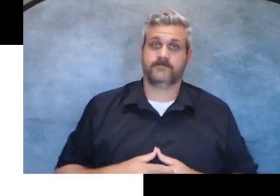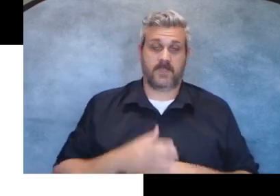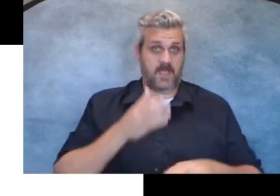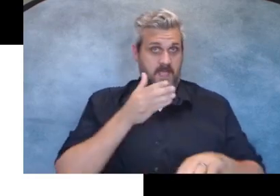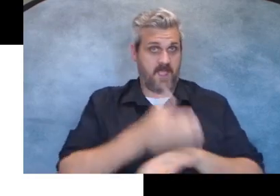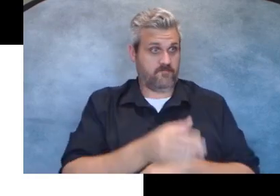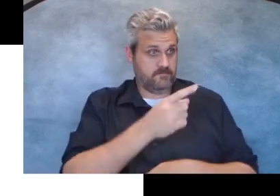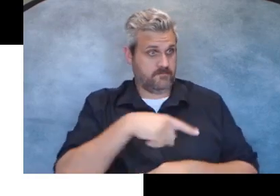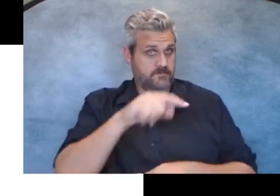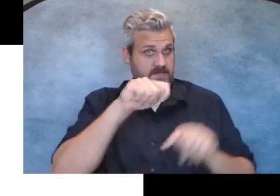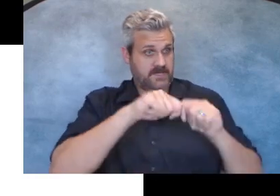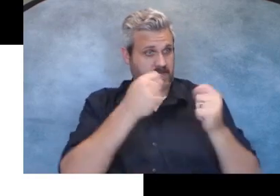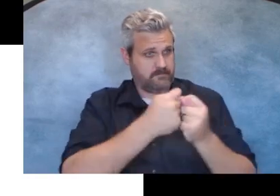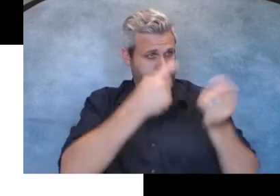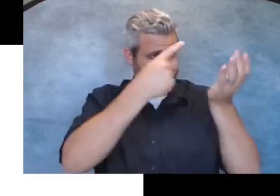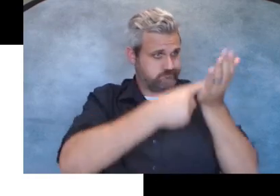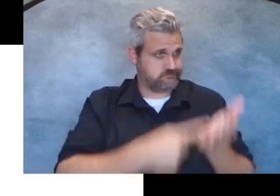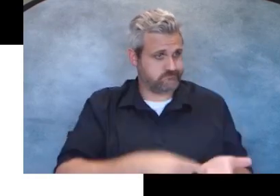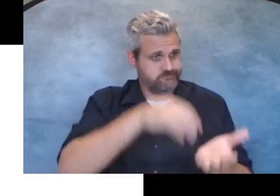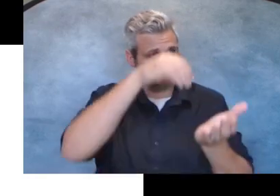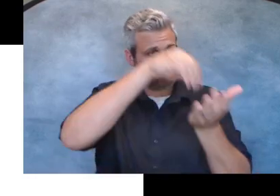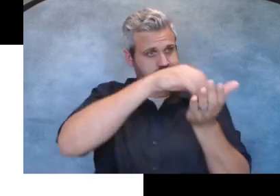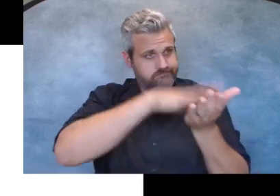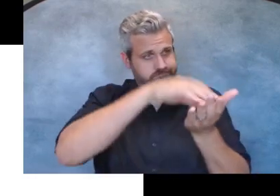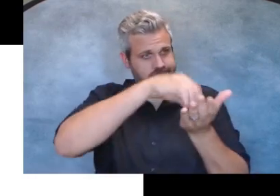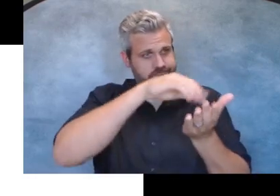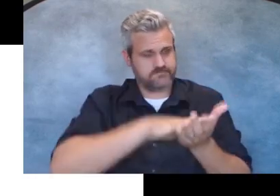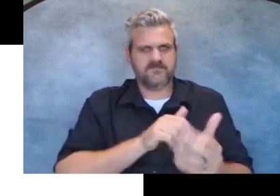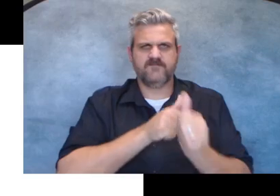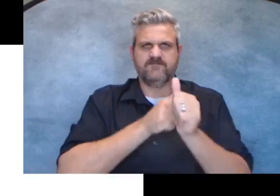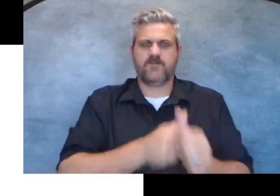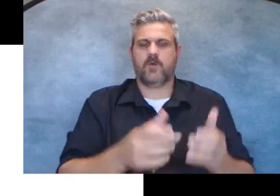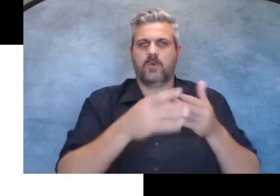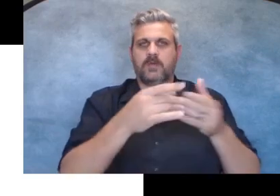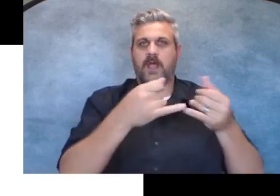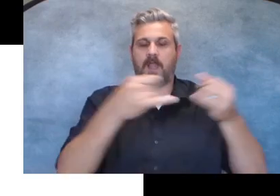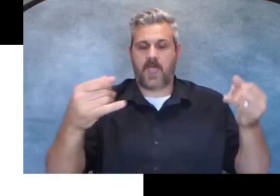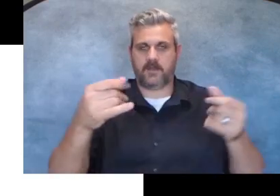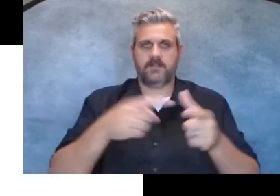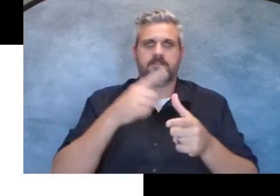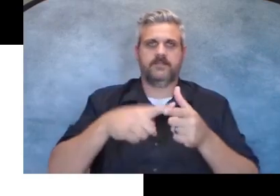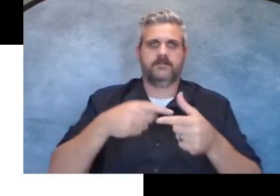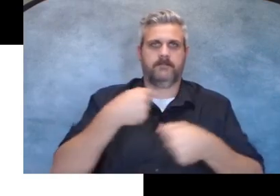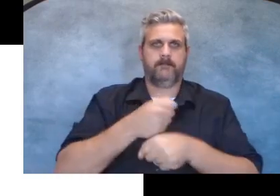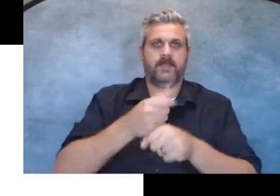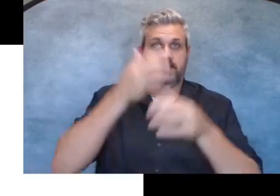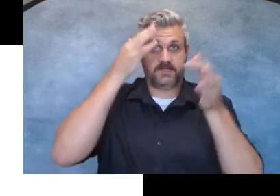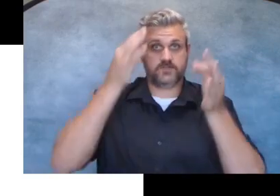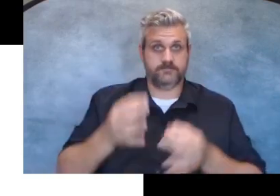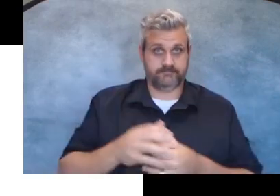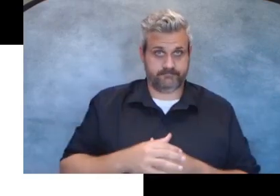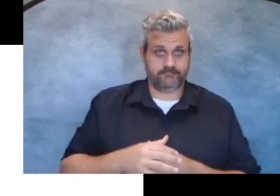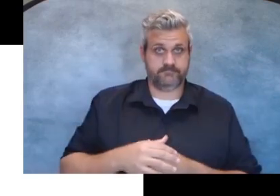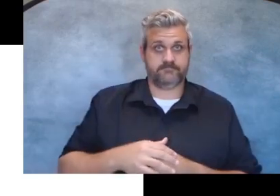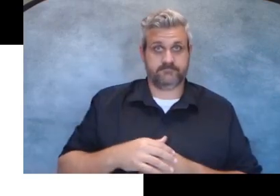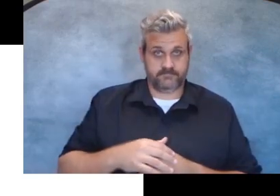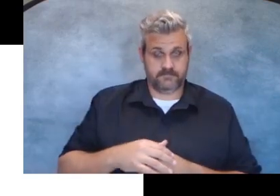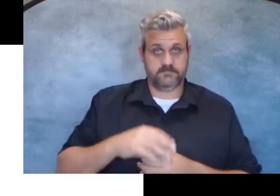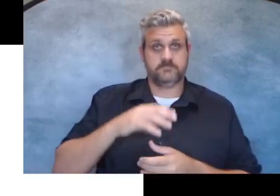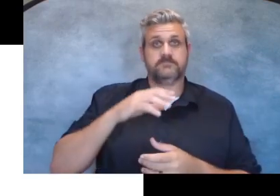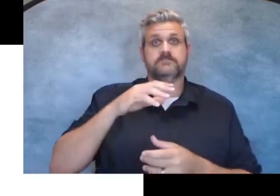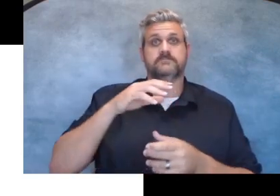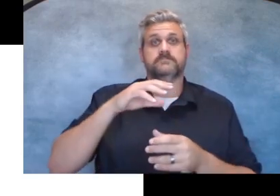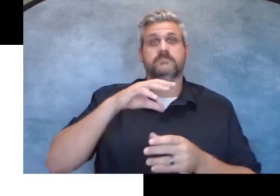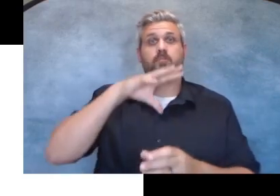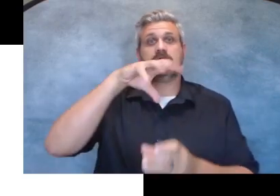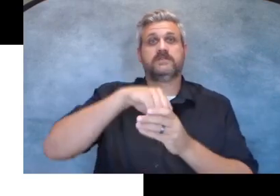After the ARC has discussed and documented the participation guidelines, the decision will be made. All answers to